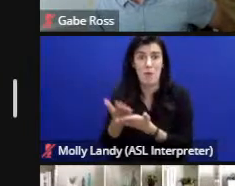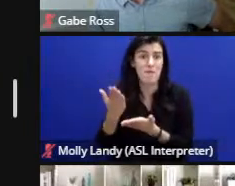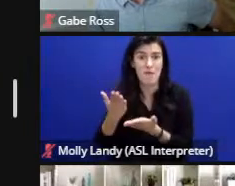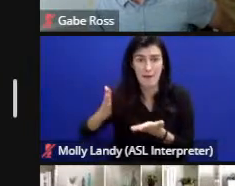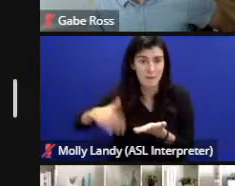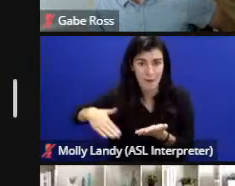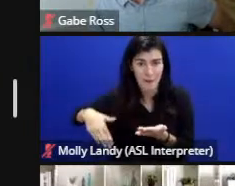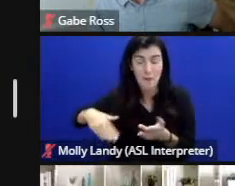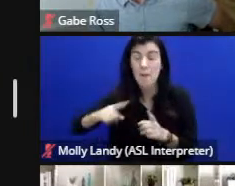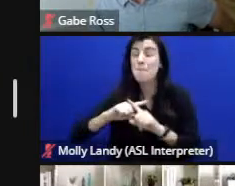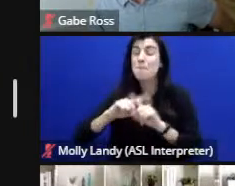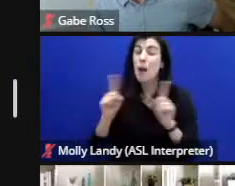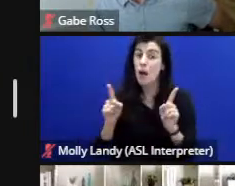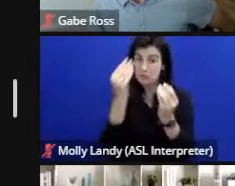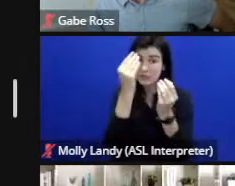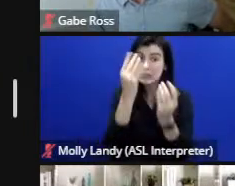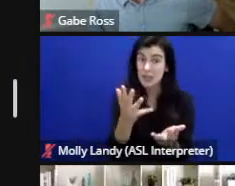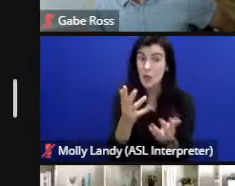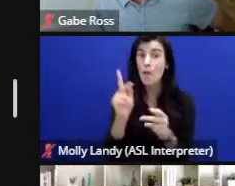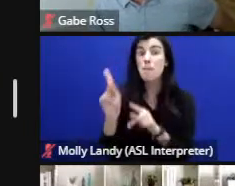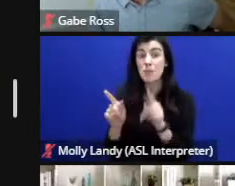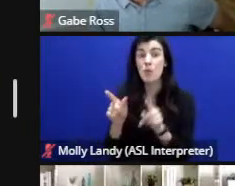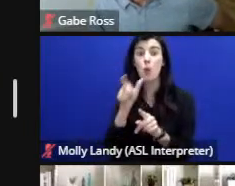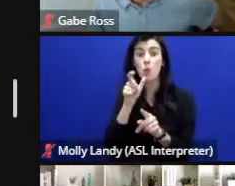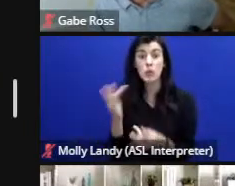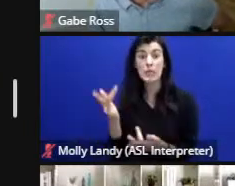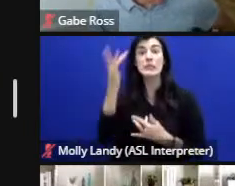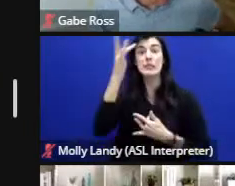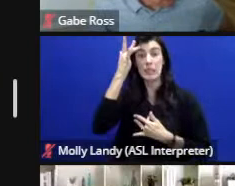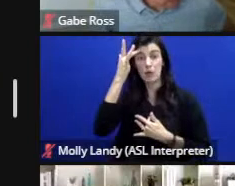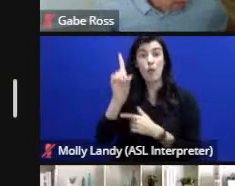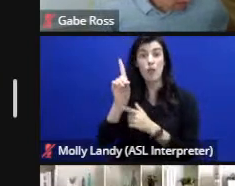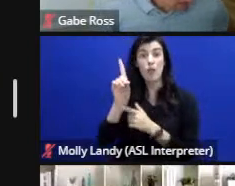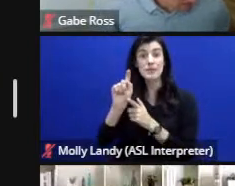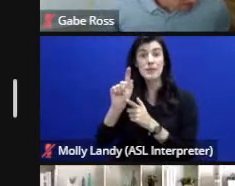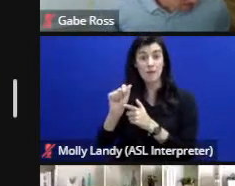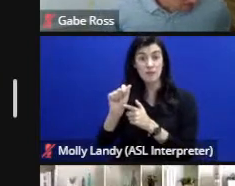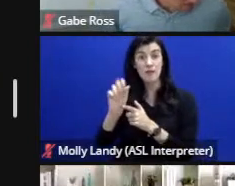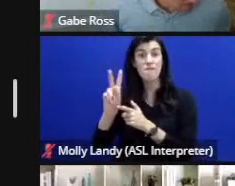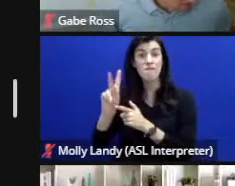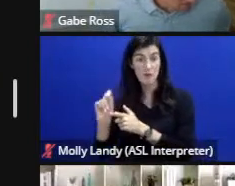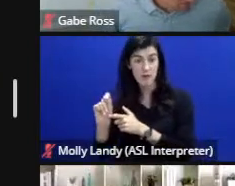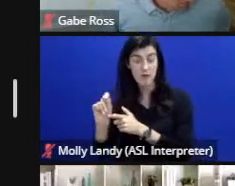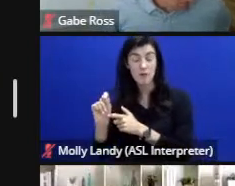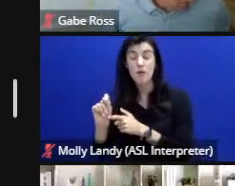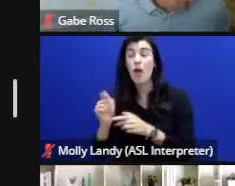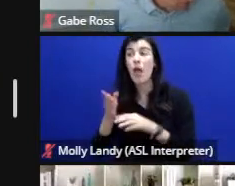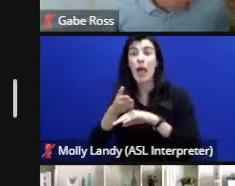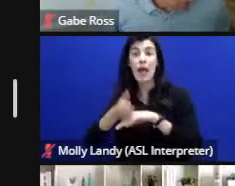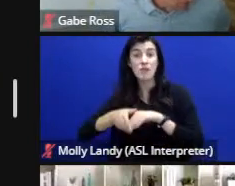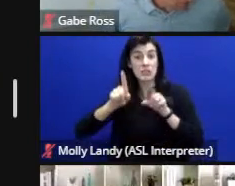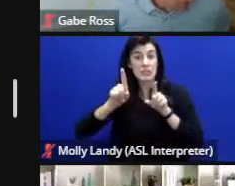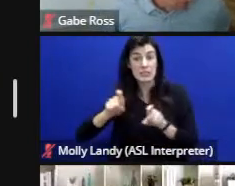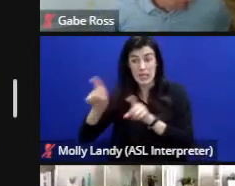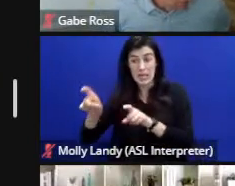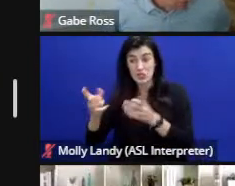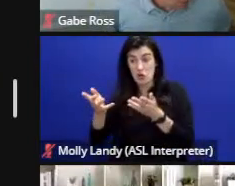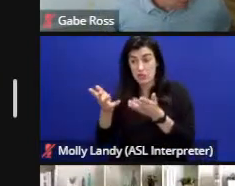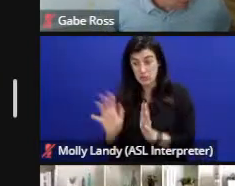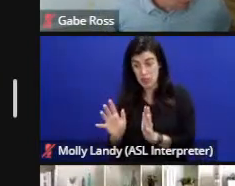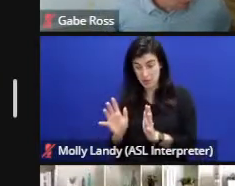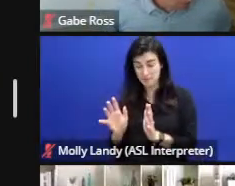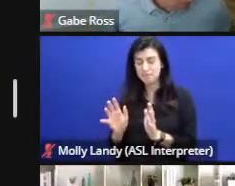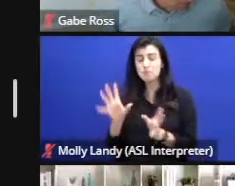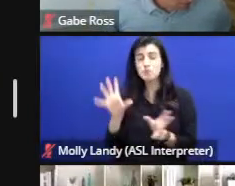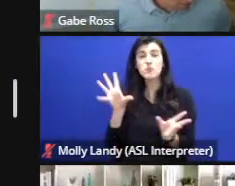down with this virus, when the tests are done, the number of viral particles that